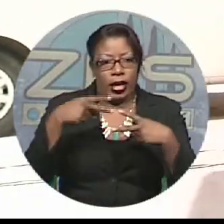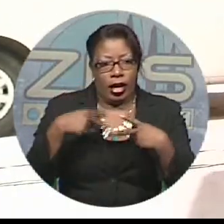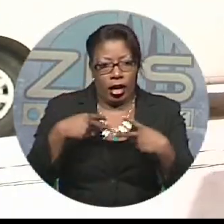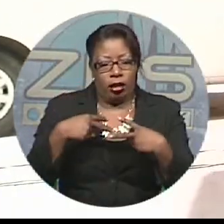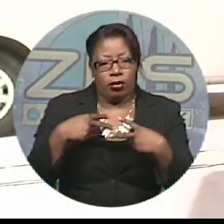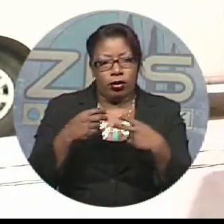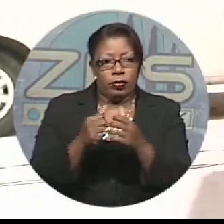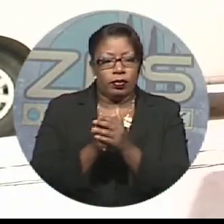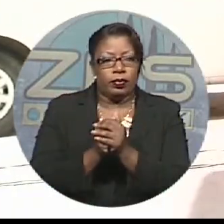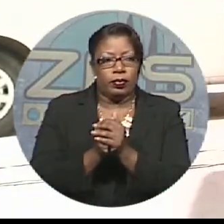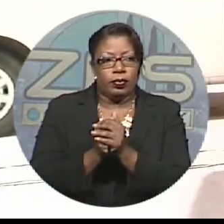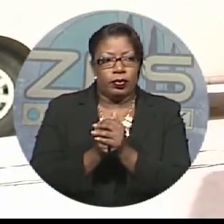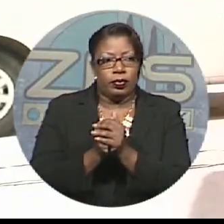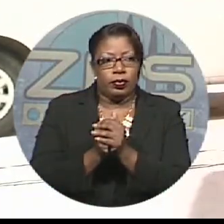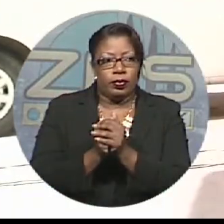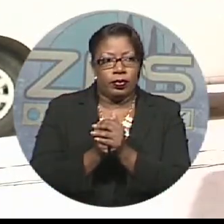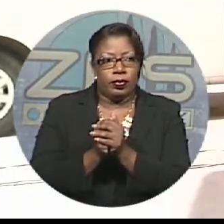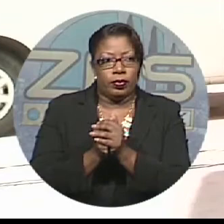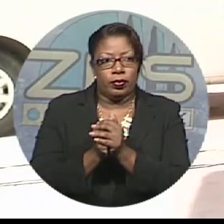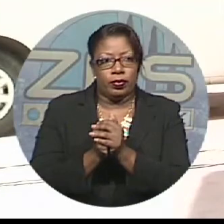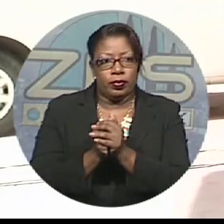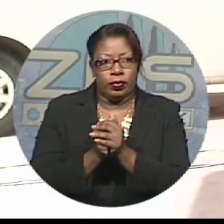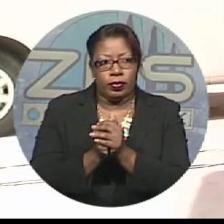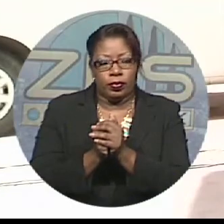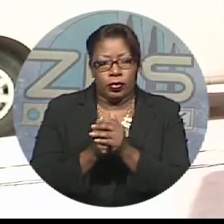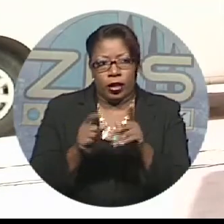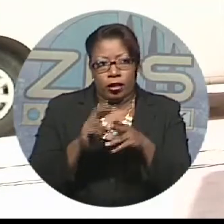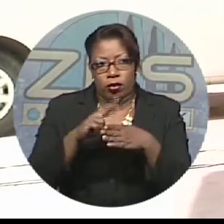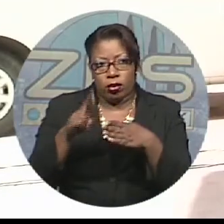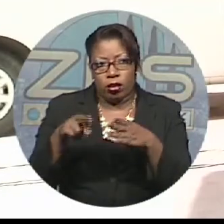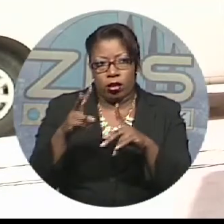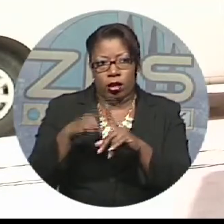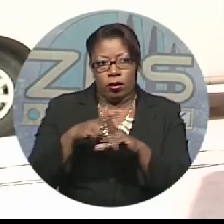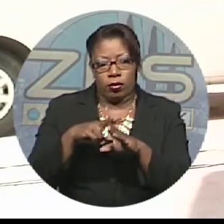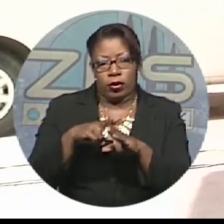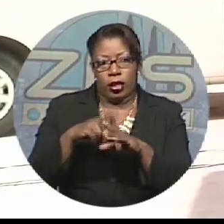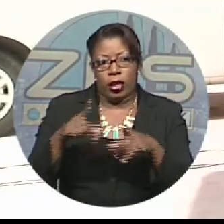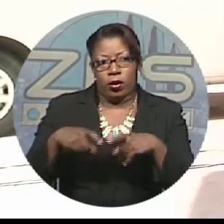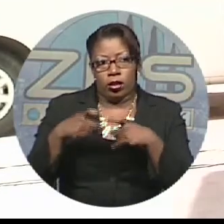have. The gazetting was as a result of an application that was